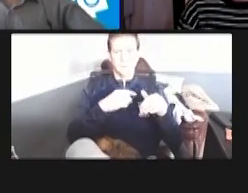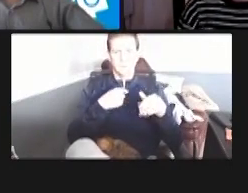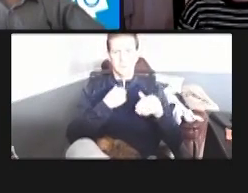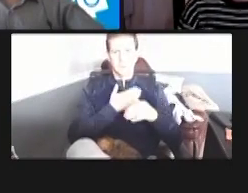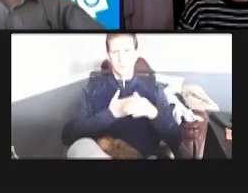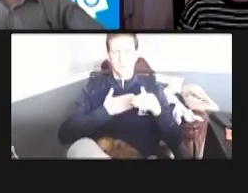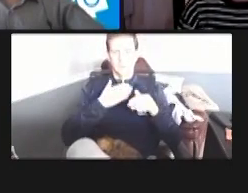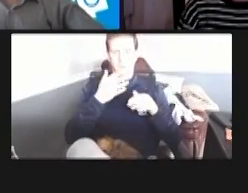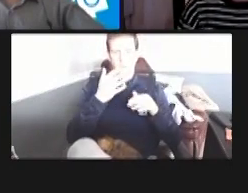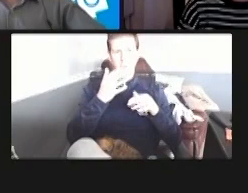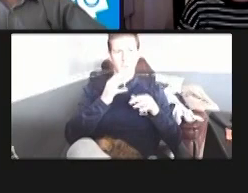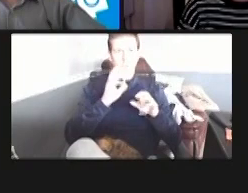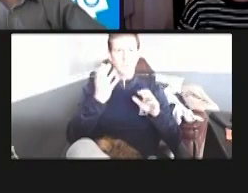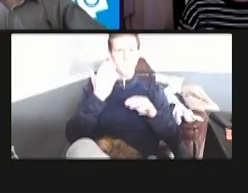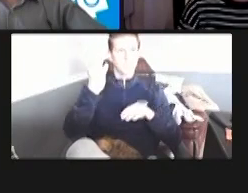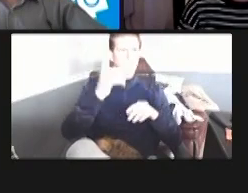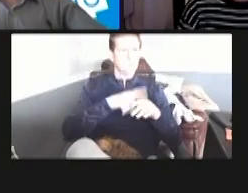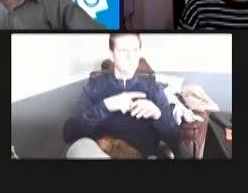to adjourn if there's nothing else.